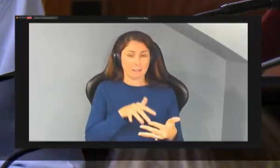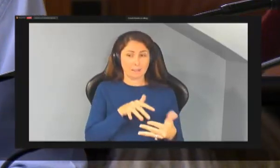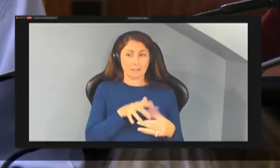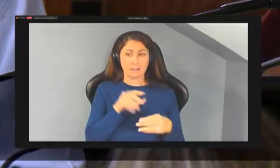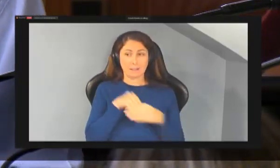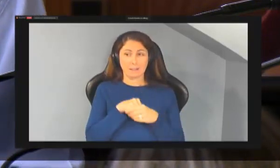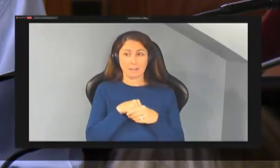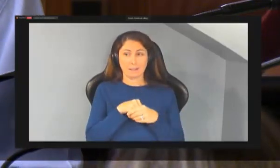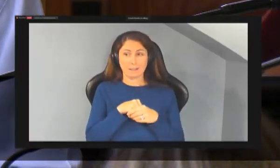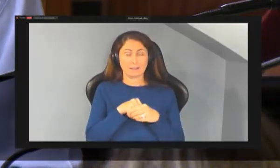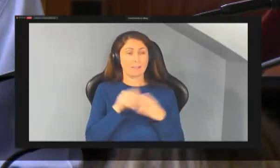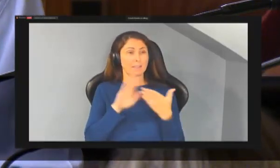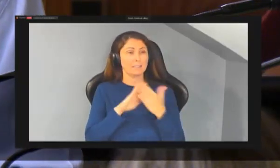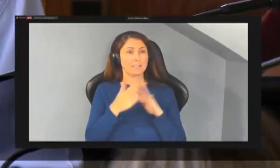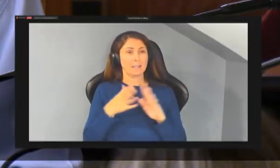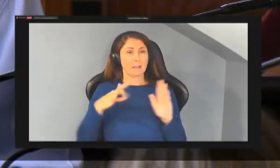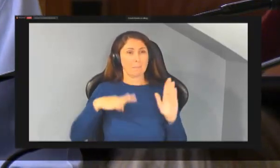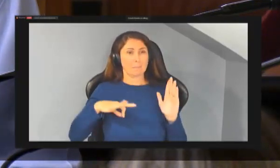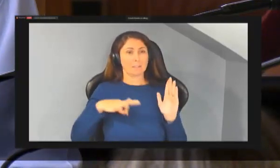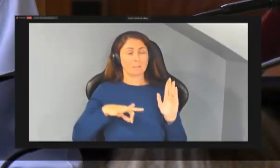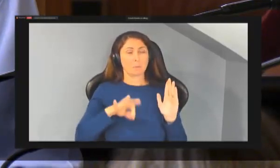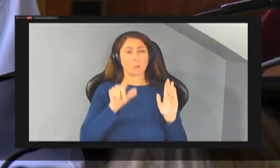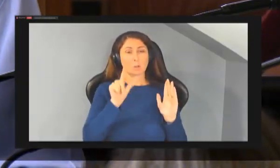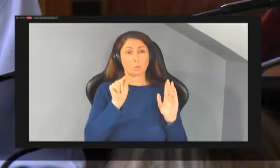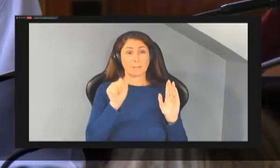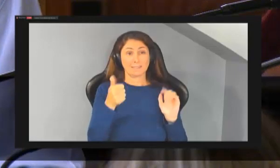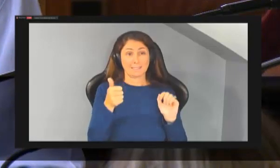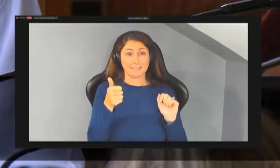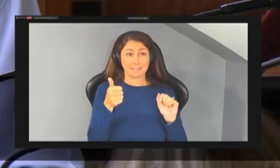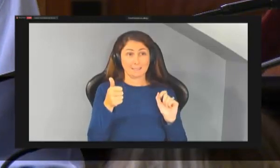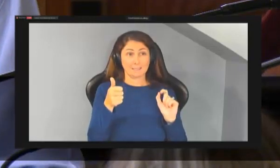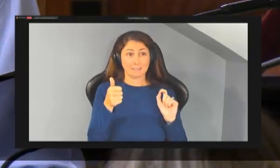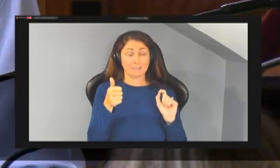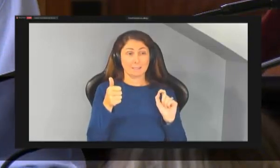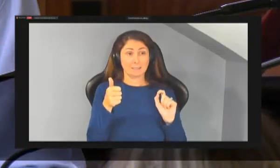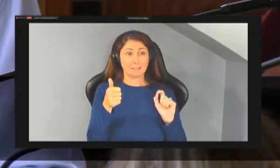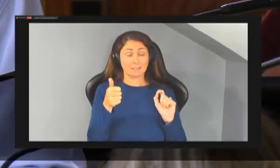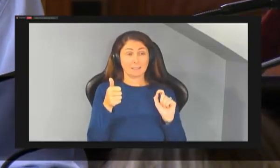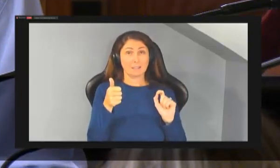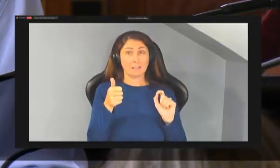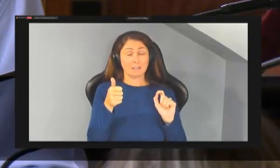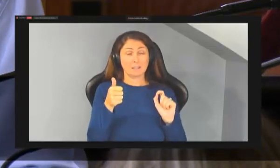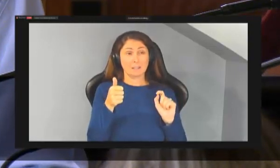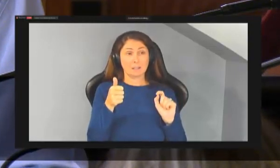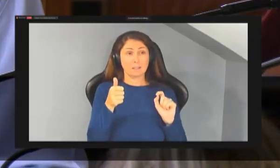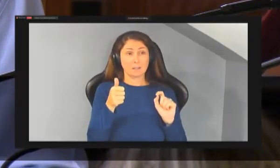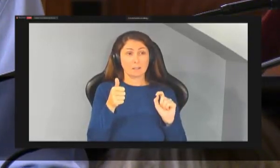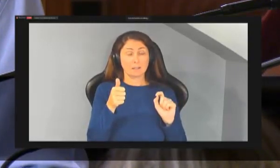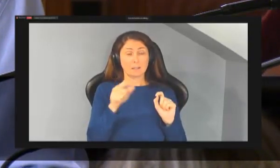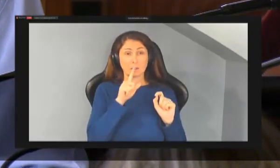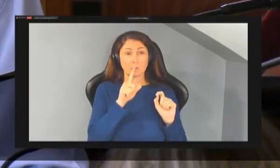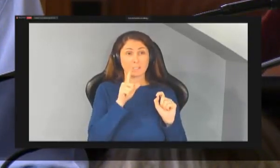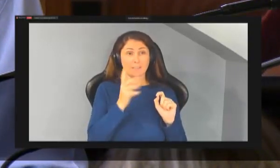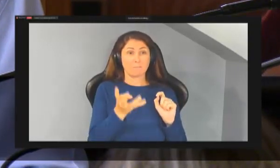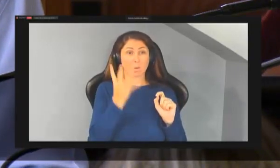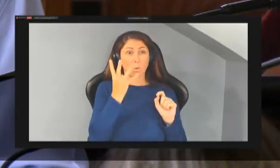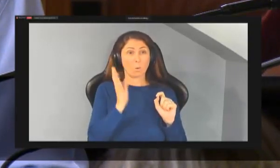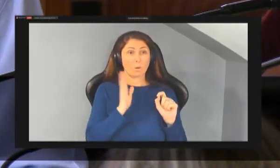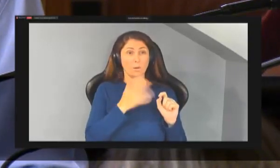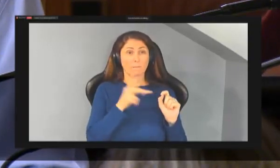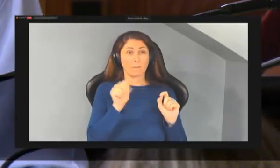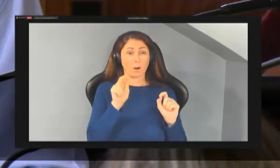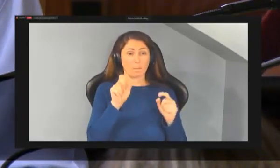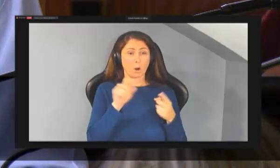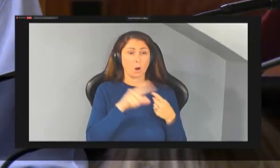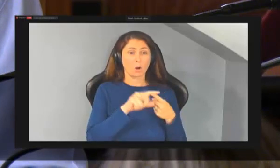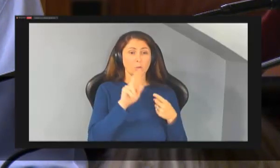the city of Pittsburgh was 2010, and it was in four of our parks, Frick, Schenley, Highland,